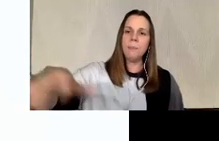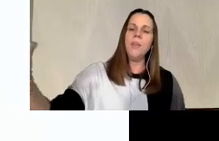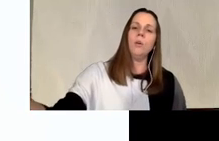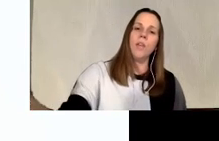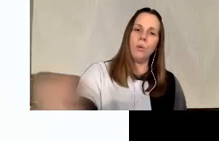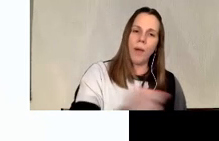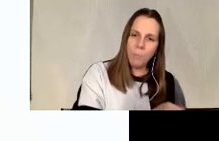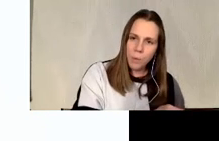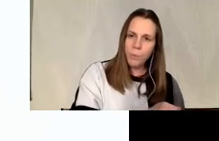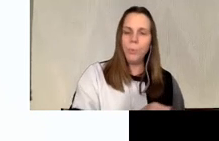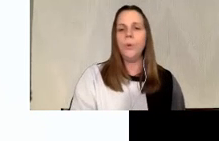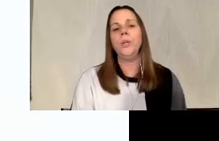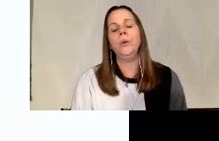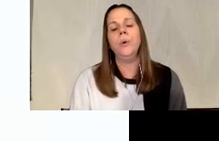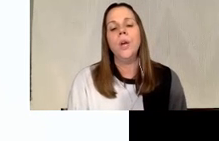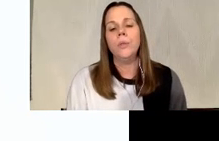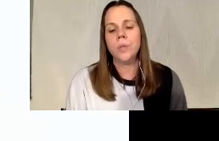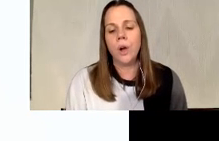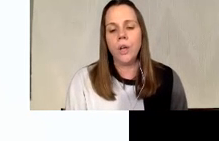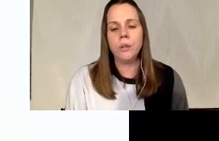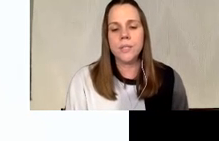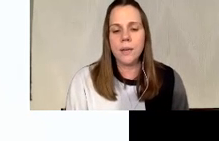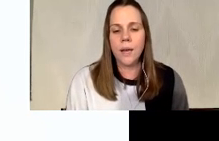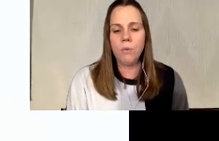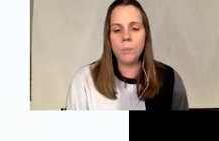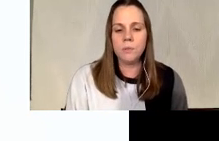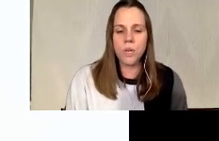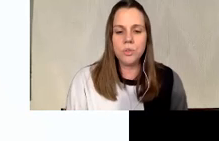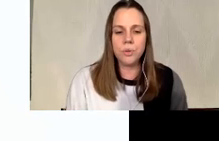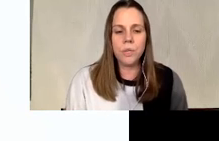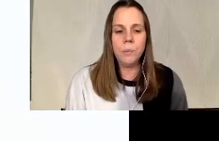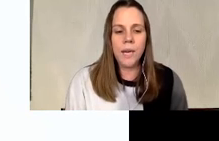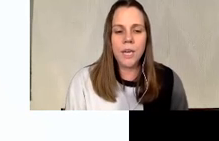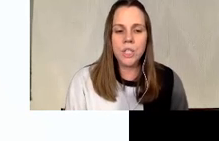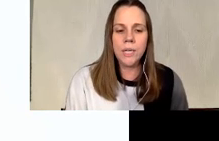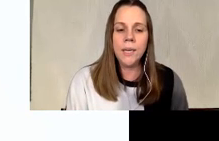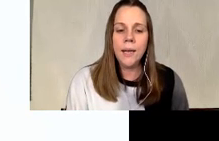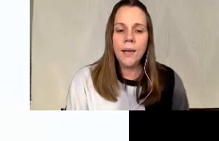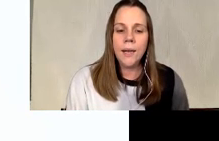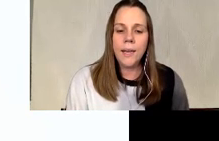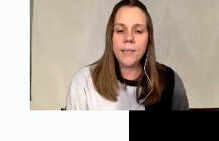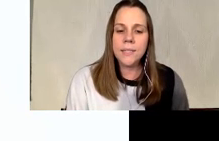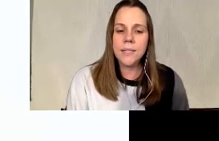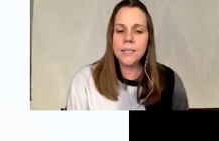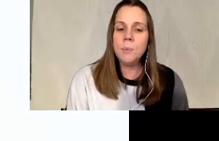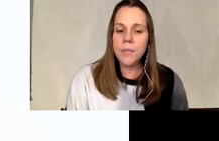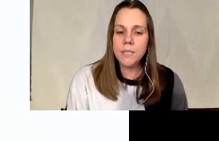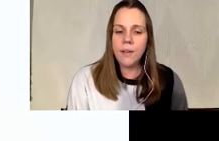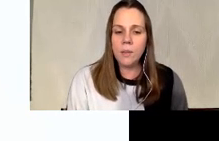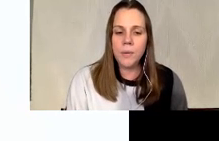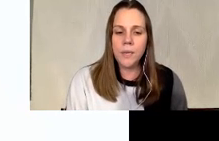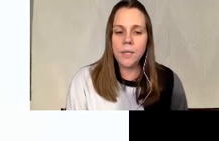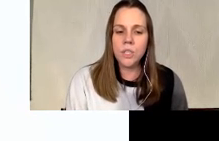for something, or they grab you and pull you. Those are all forms of gestural communication. And